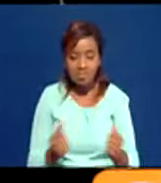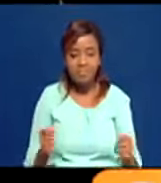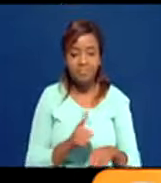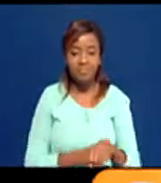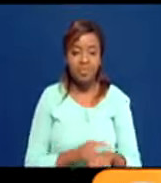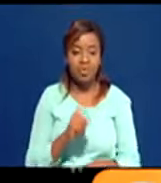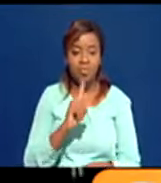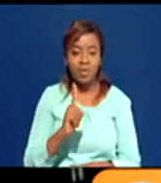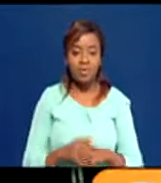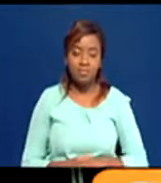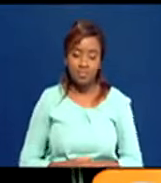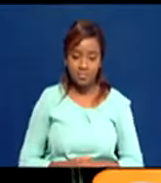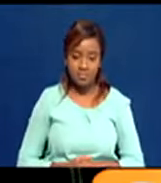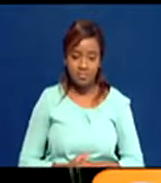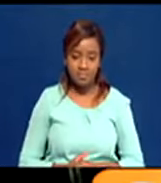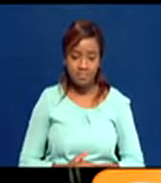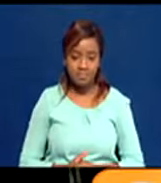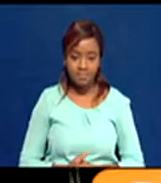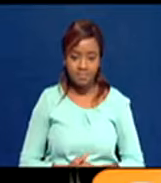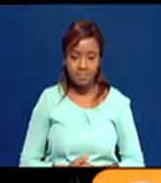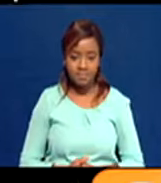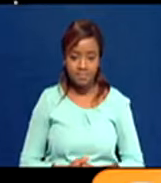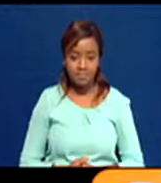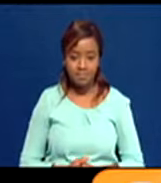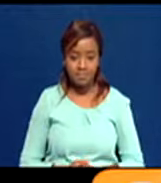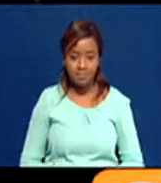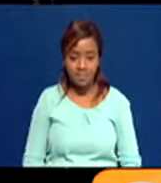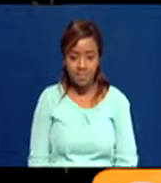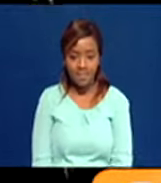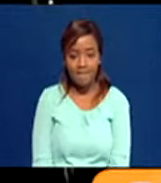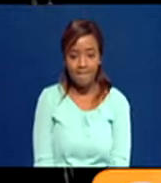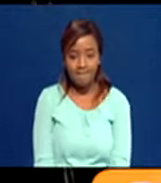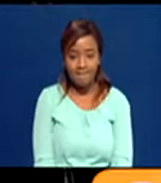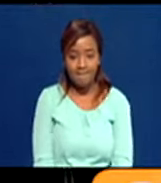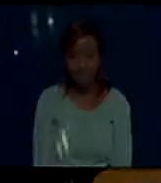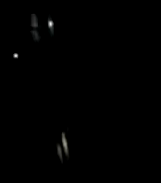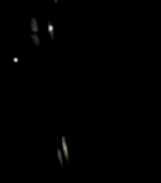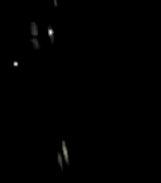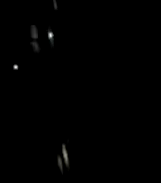killings will be brought to an end. Brenda Wanga, Citizen TV.